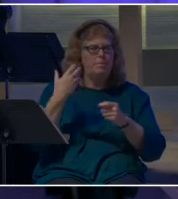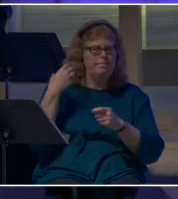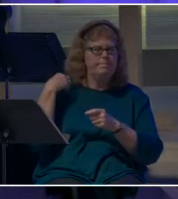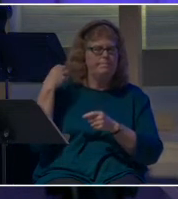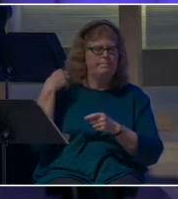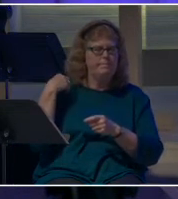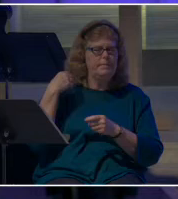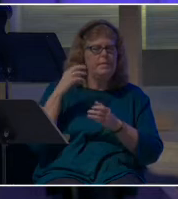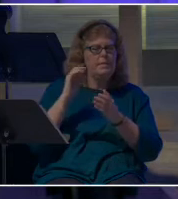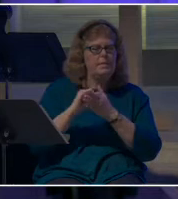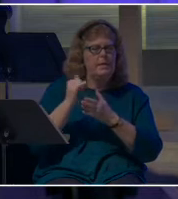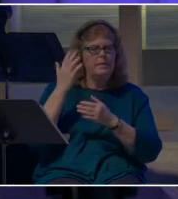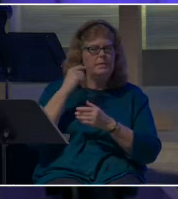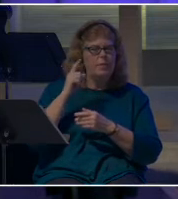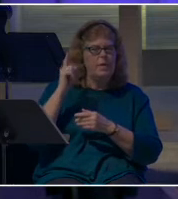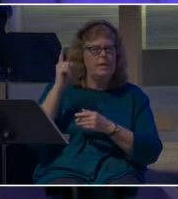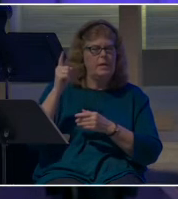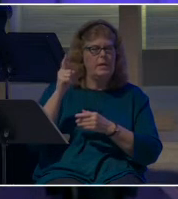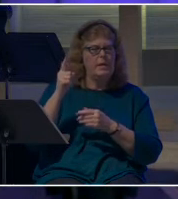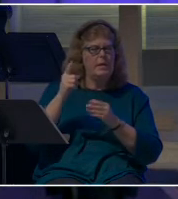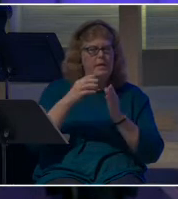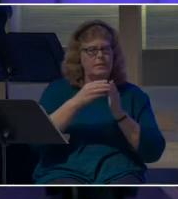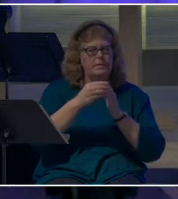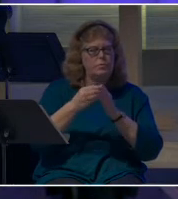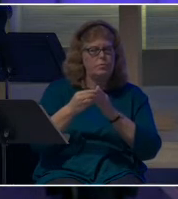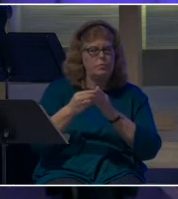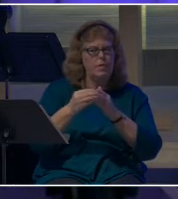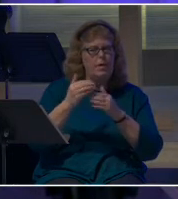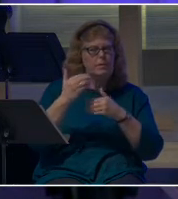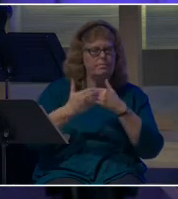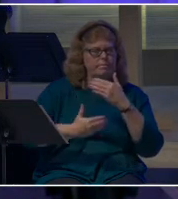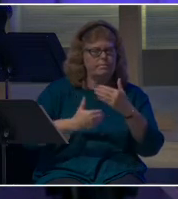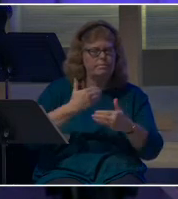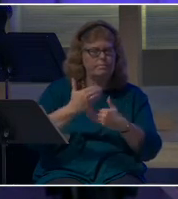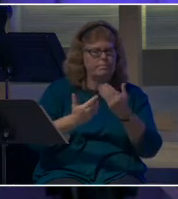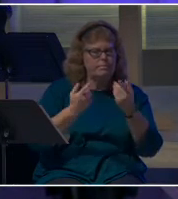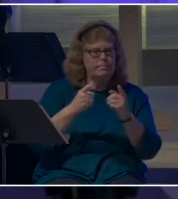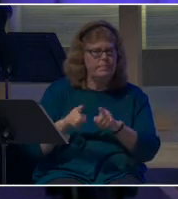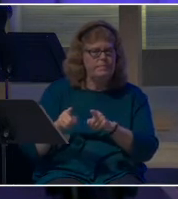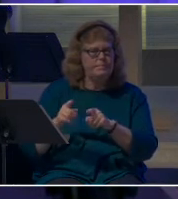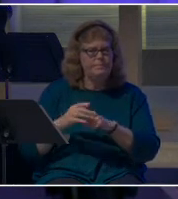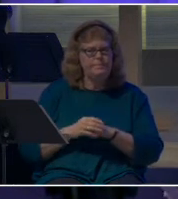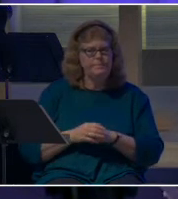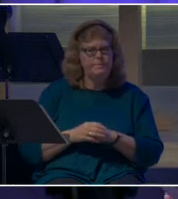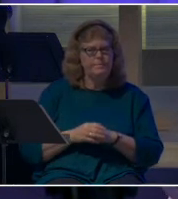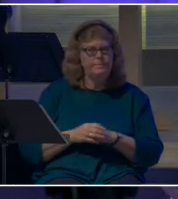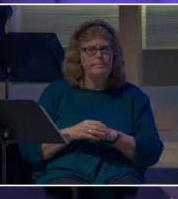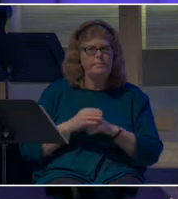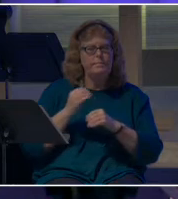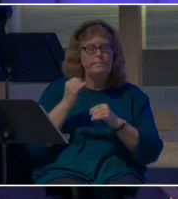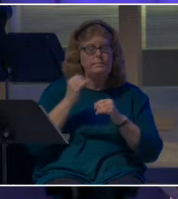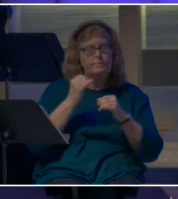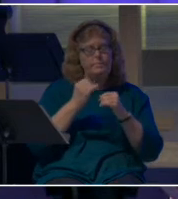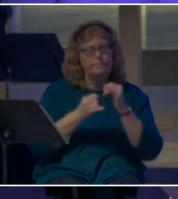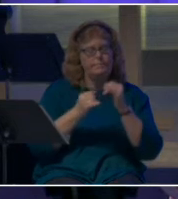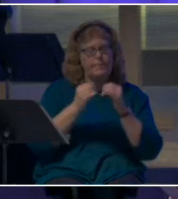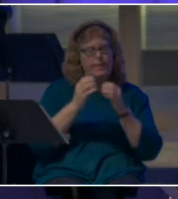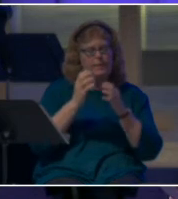And that's why he's the one that gets to direct the steps. Finally, as we close the chapter,